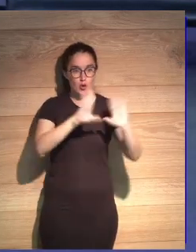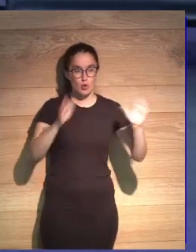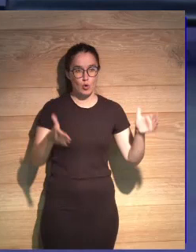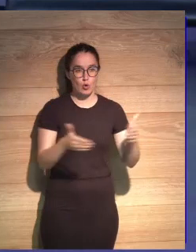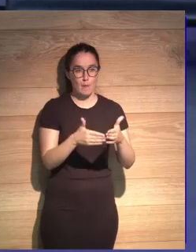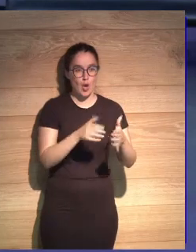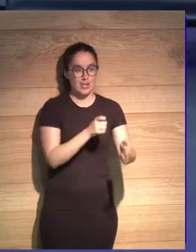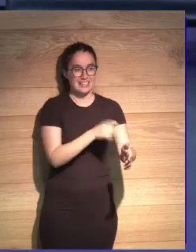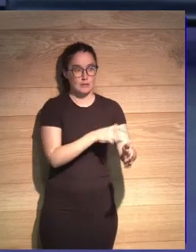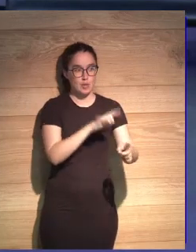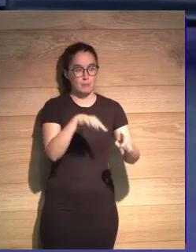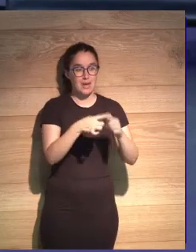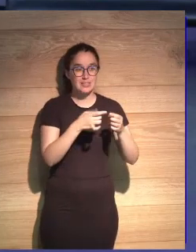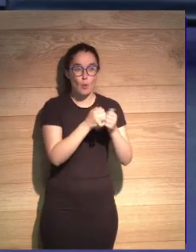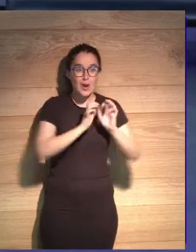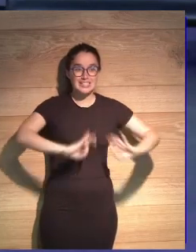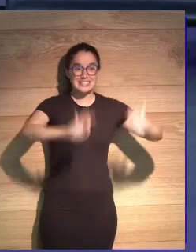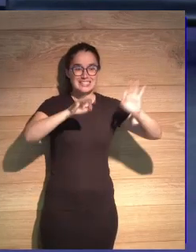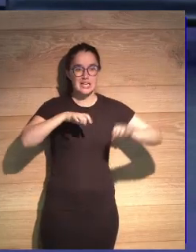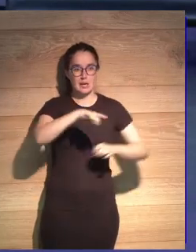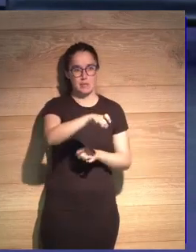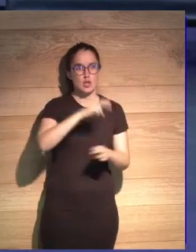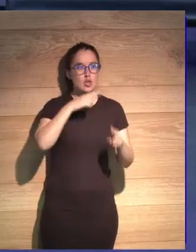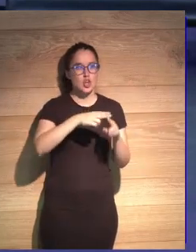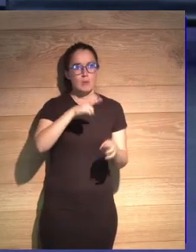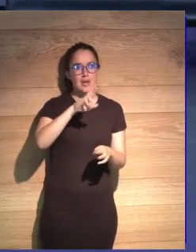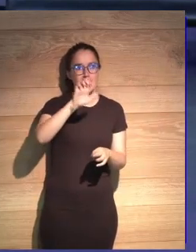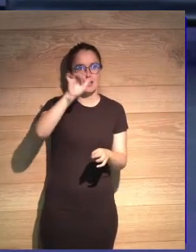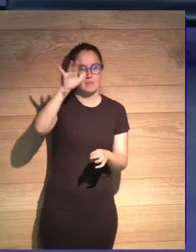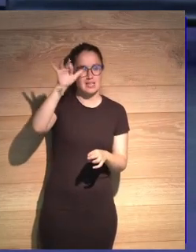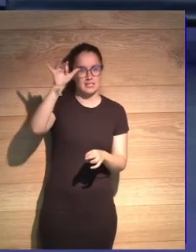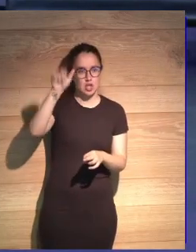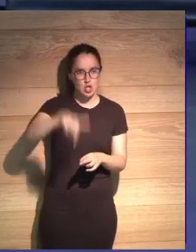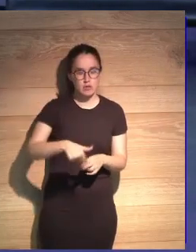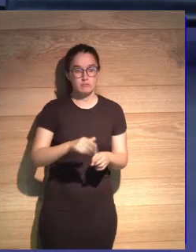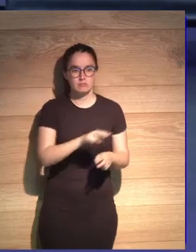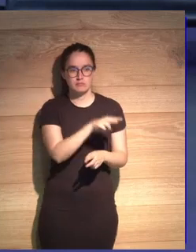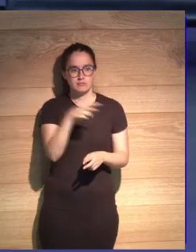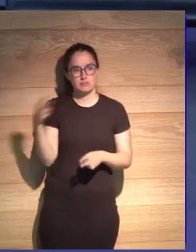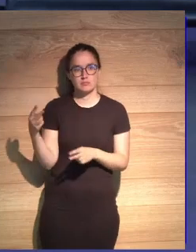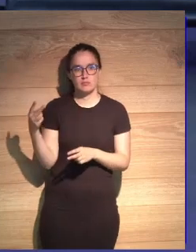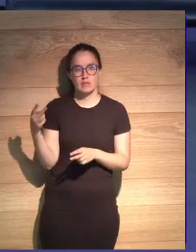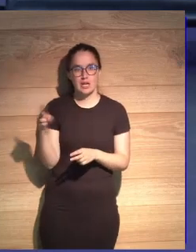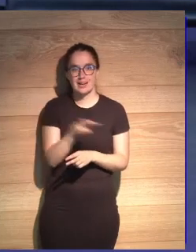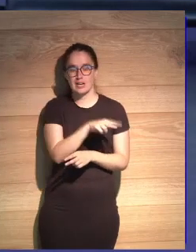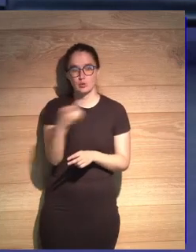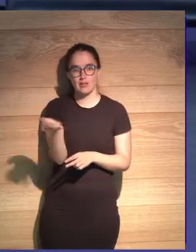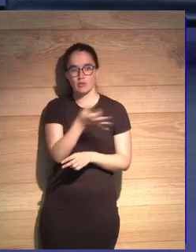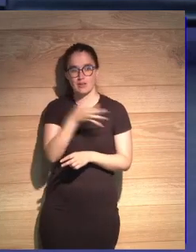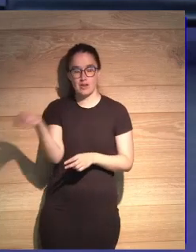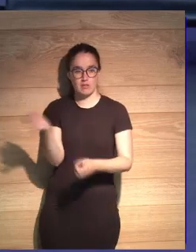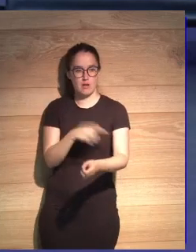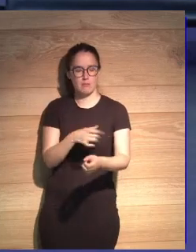chemotherapy, and the game, specific game for this remission game,